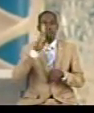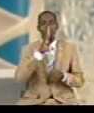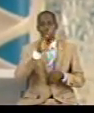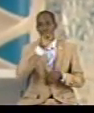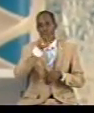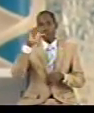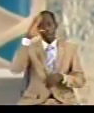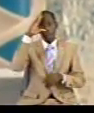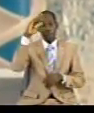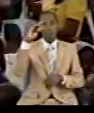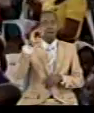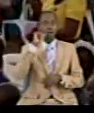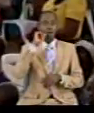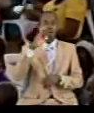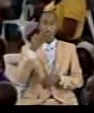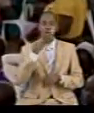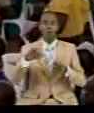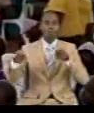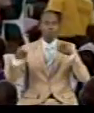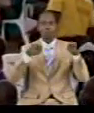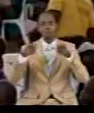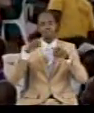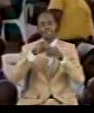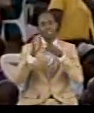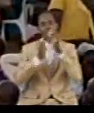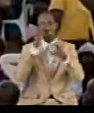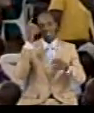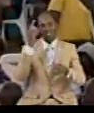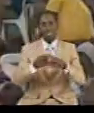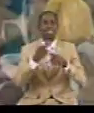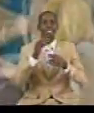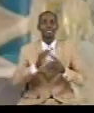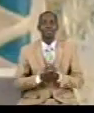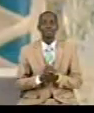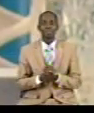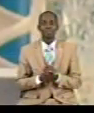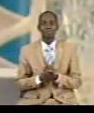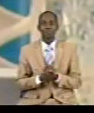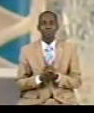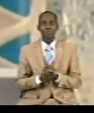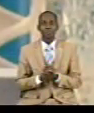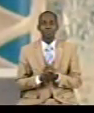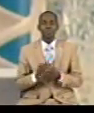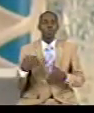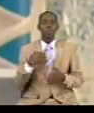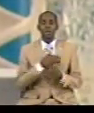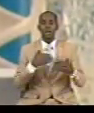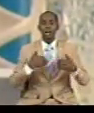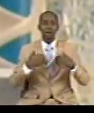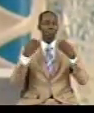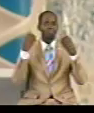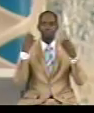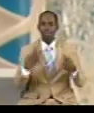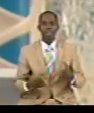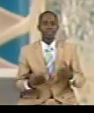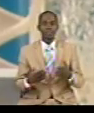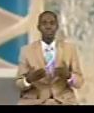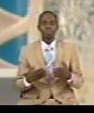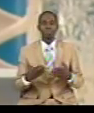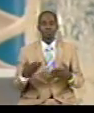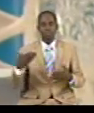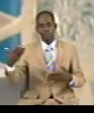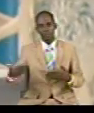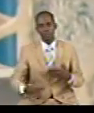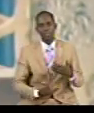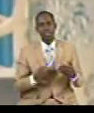woman of dominion in Jesus' name. We have quite a number of dignitaries with us in the house here